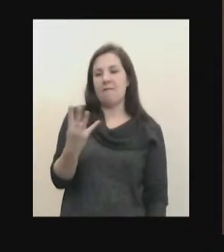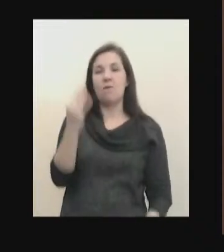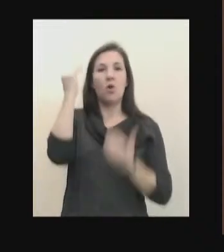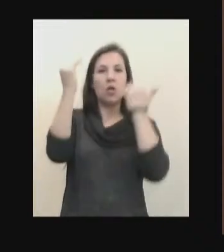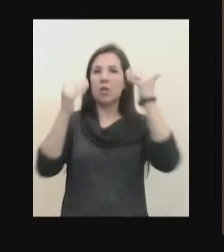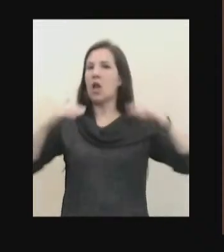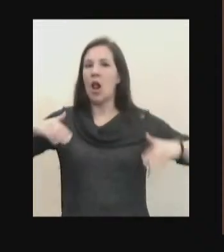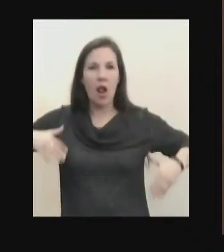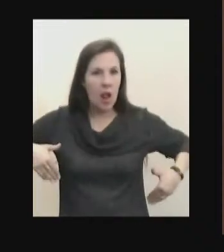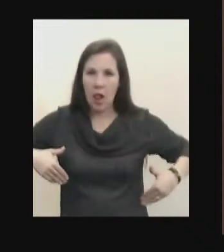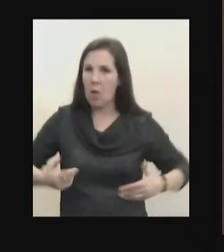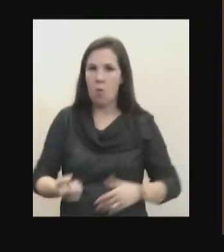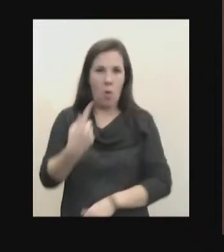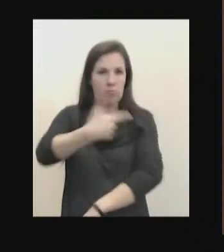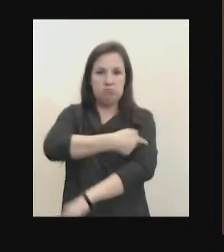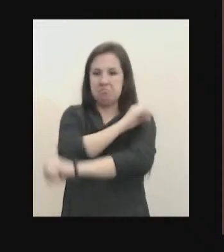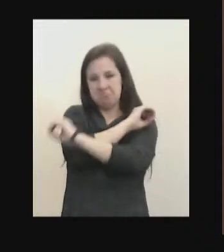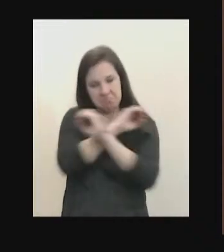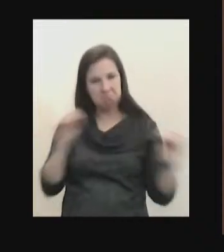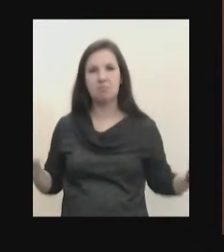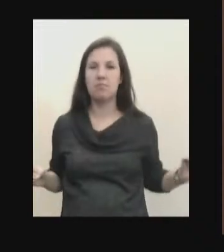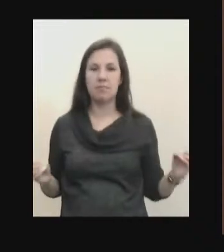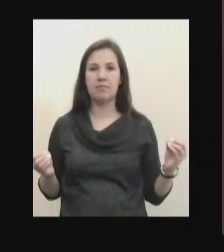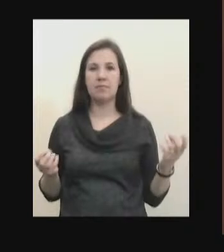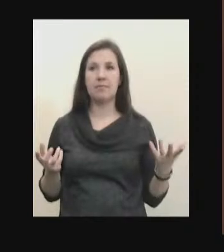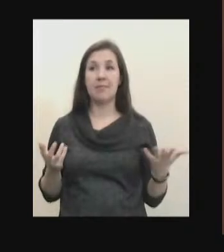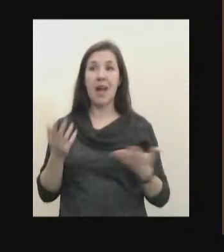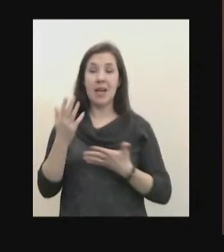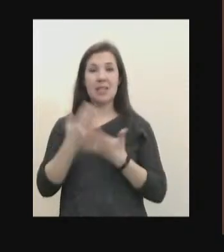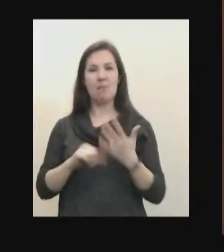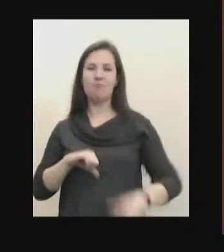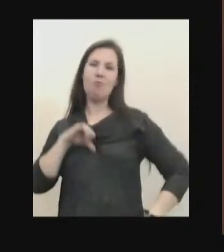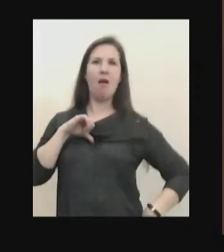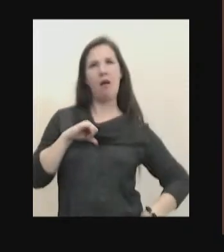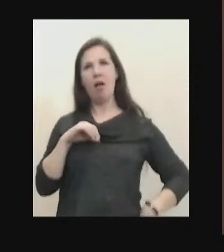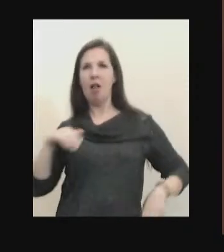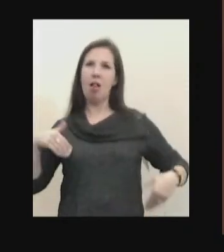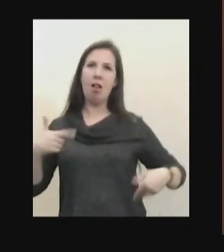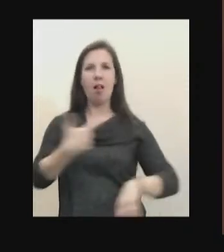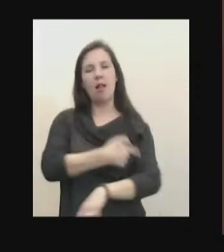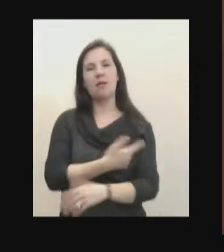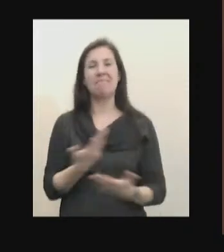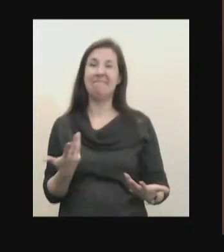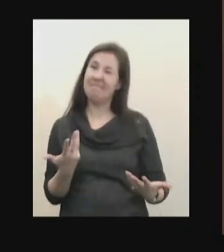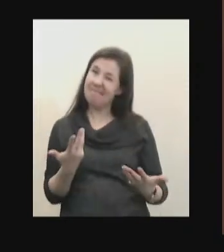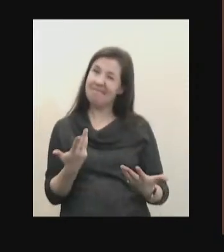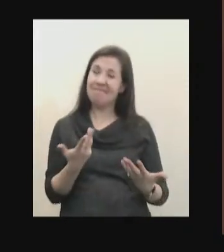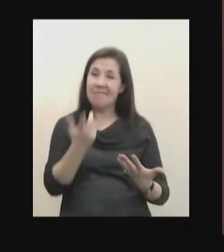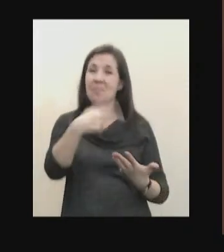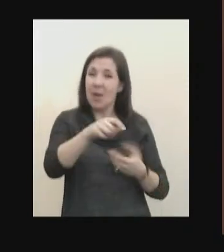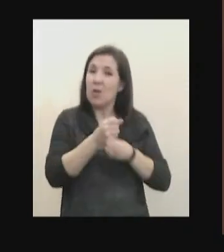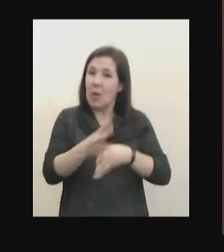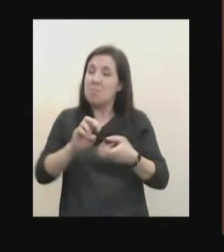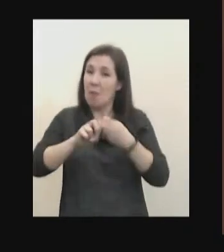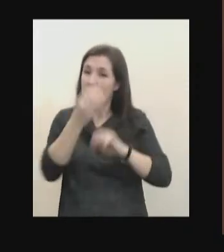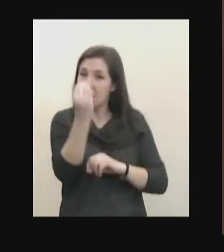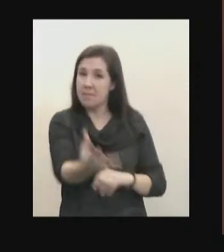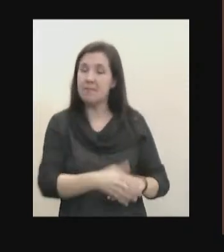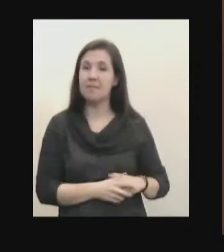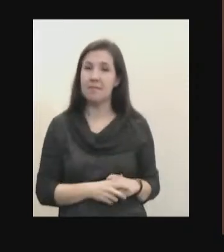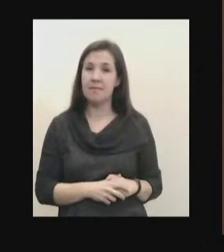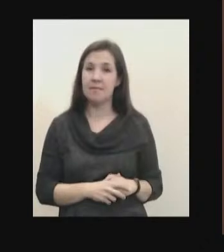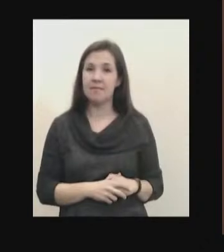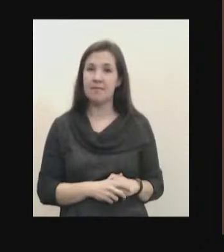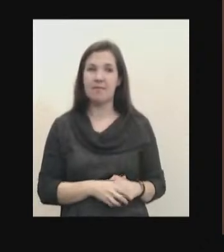dose of COVID-19, and some of them are very proud that they haven't. Well, they're the ones that are causing this problem because it's really